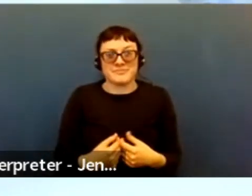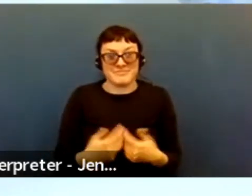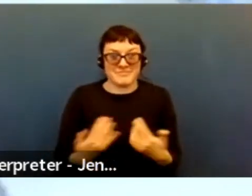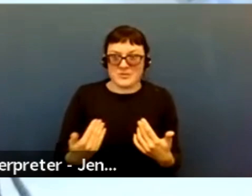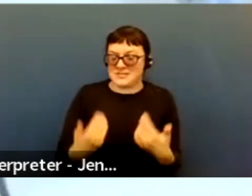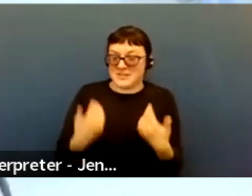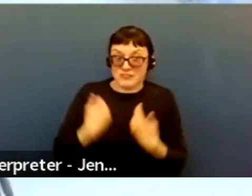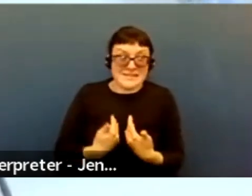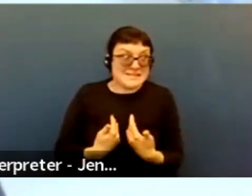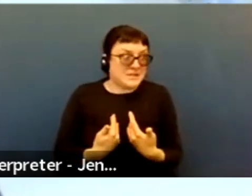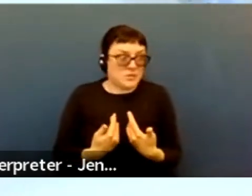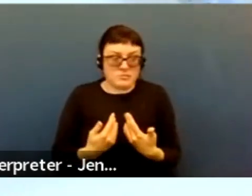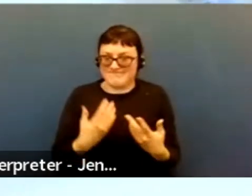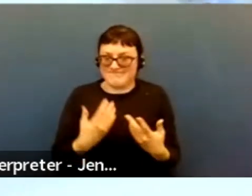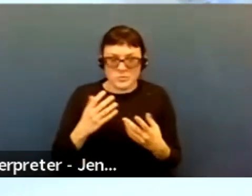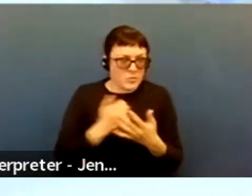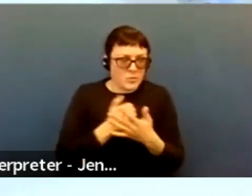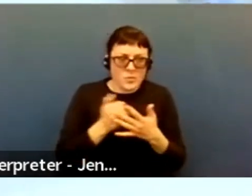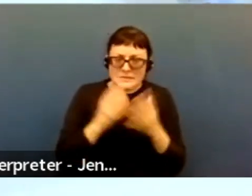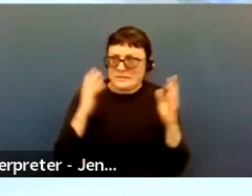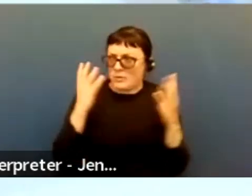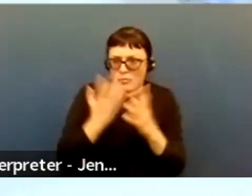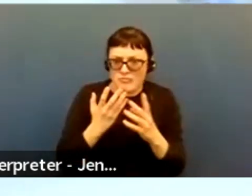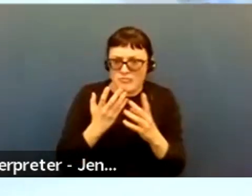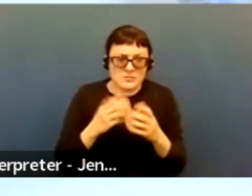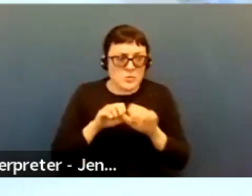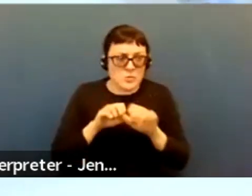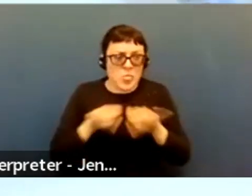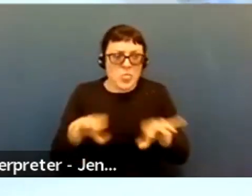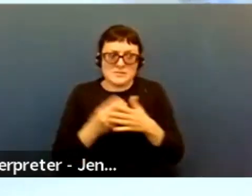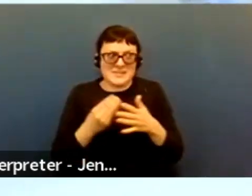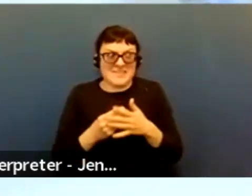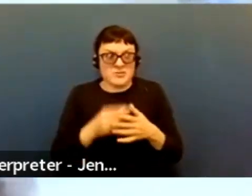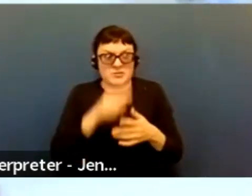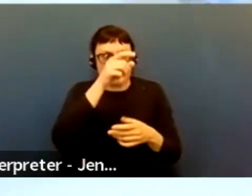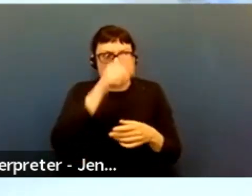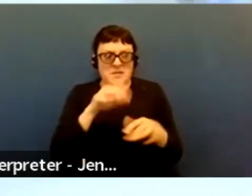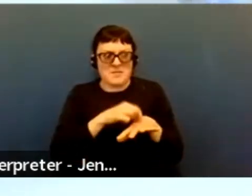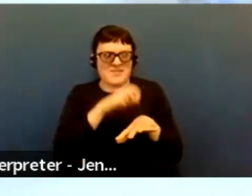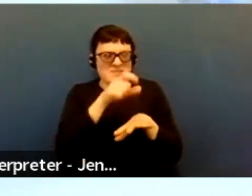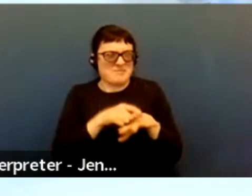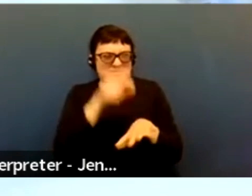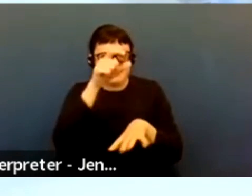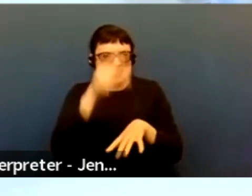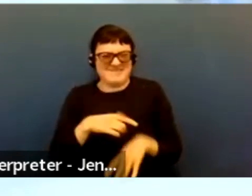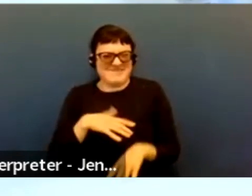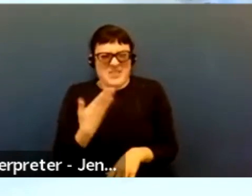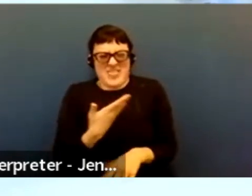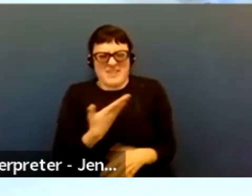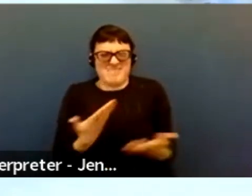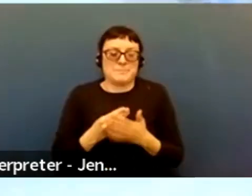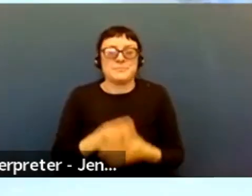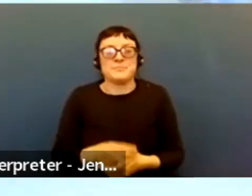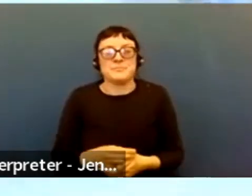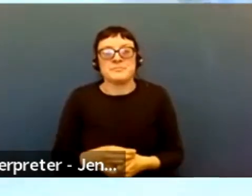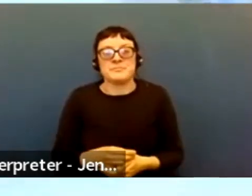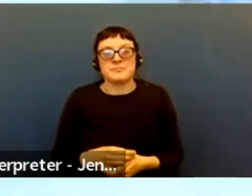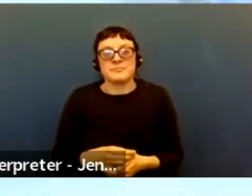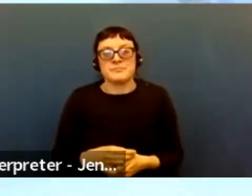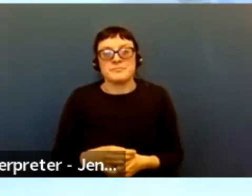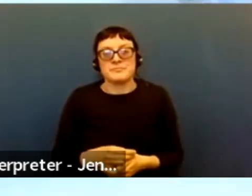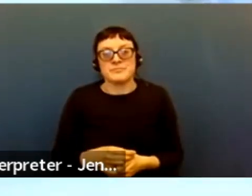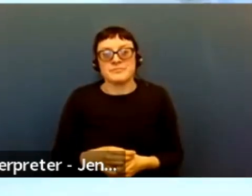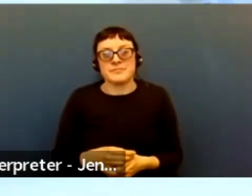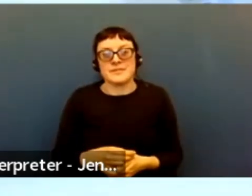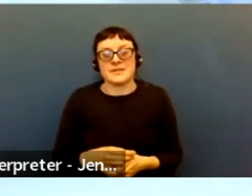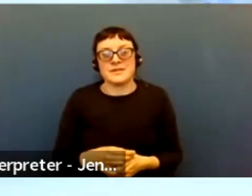And of course you're terrified you'll lose your money. So you've got to marry people you don't want to marry, etc. So he's always looking at all of those things, but